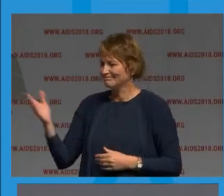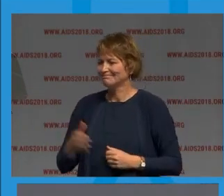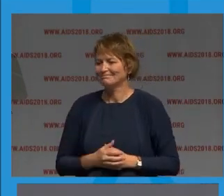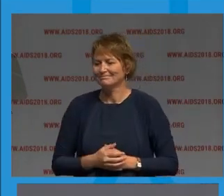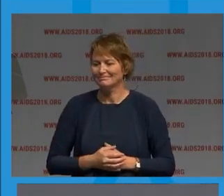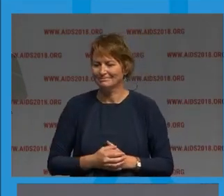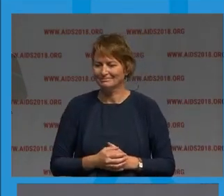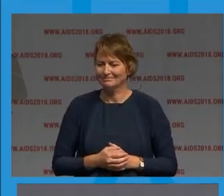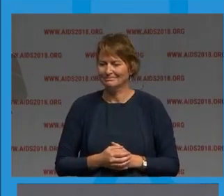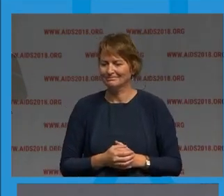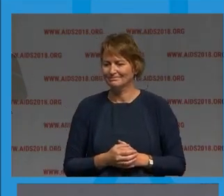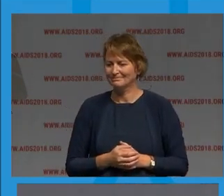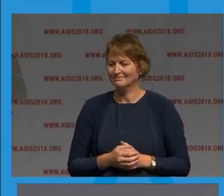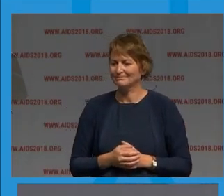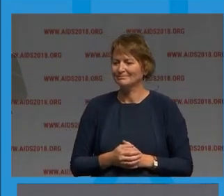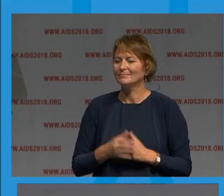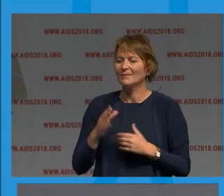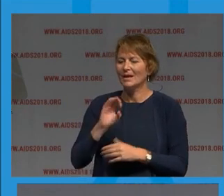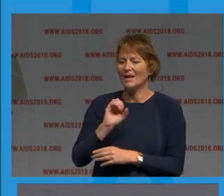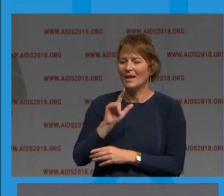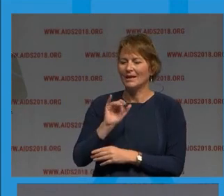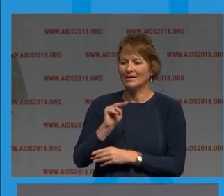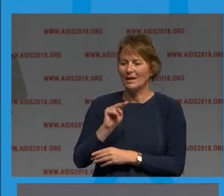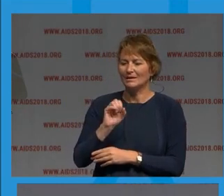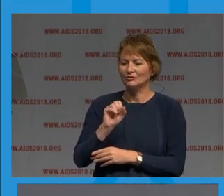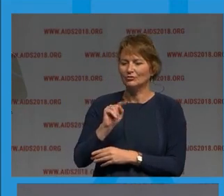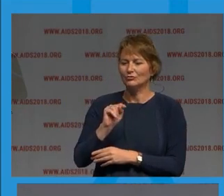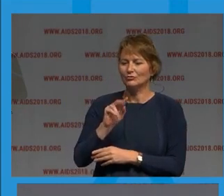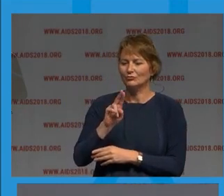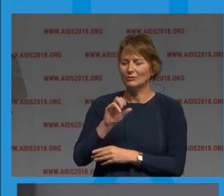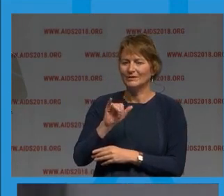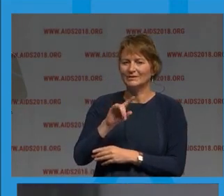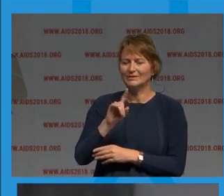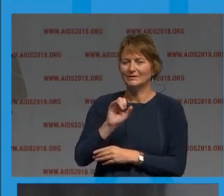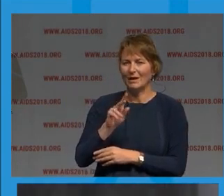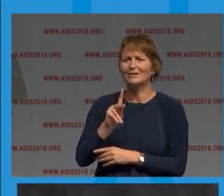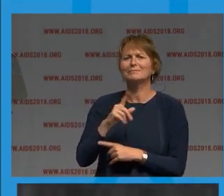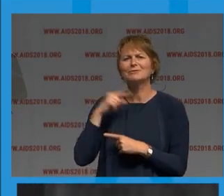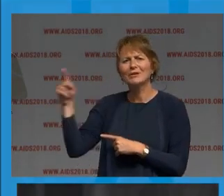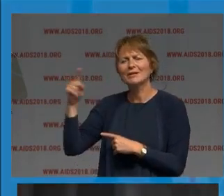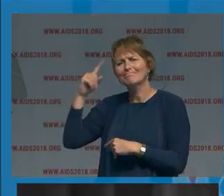talk more about the community involvement. Thank you.